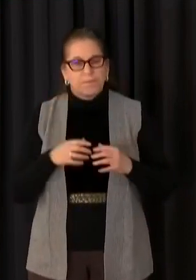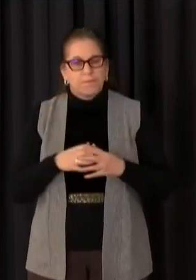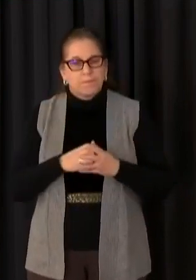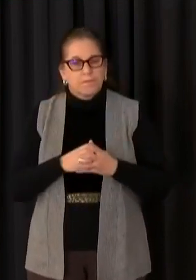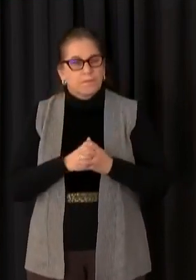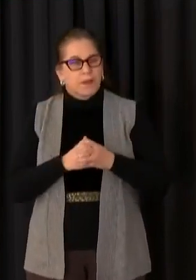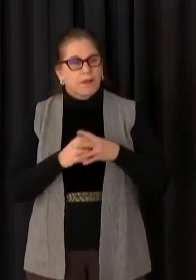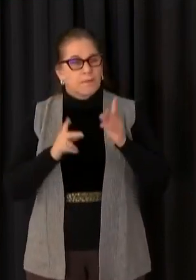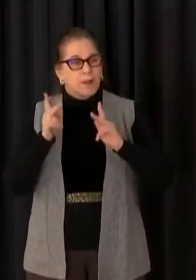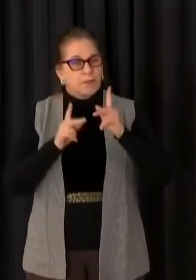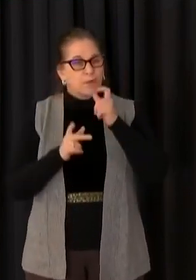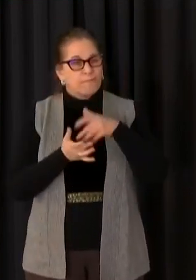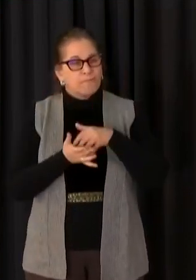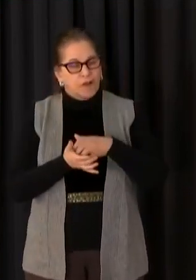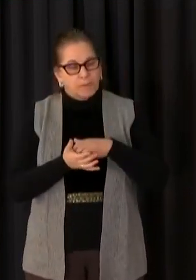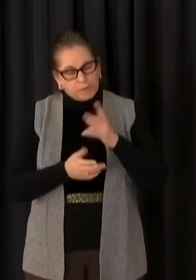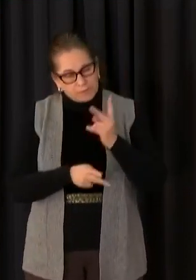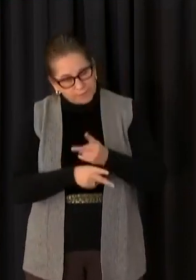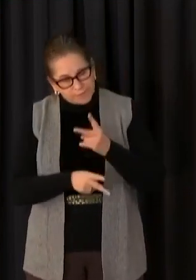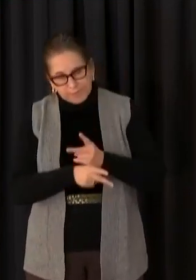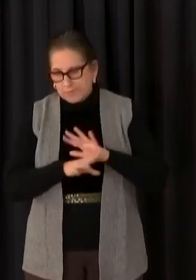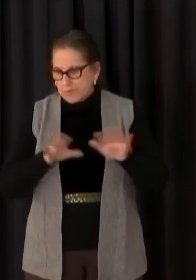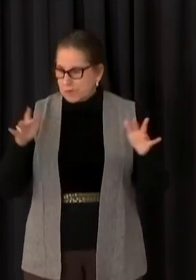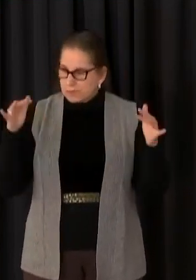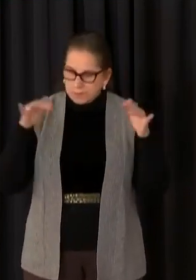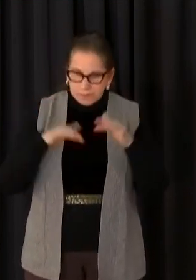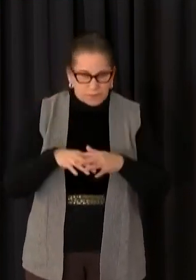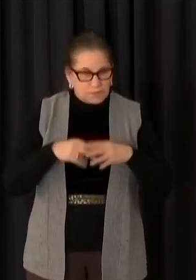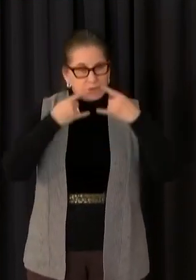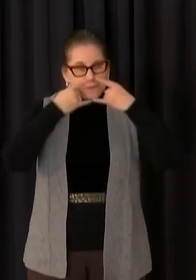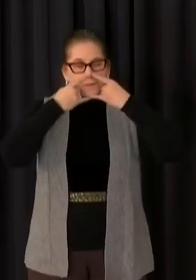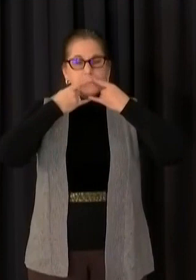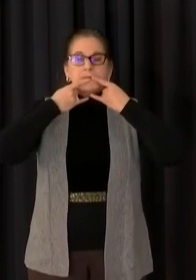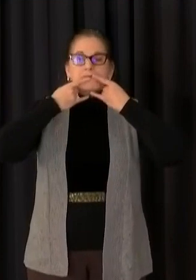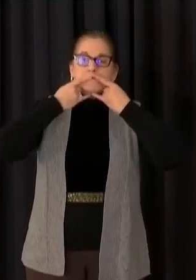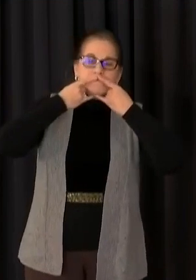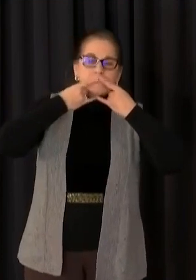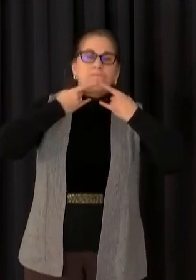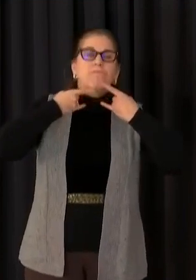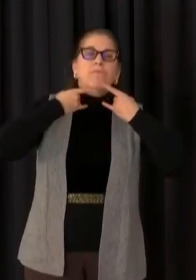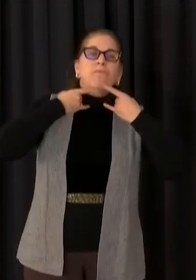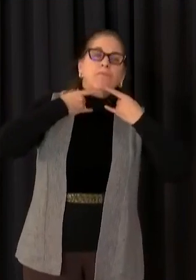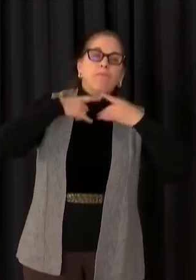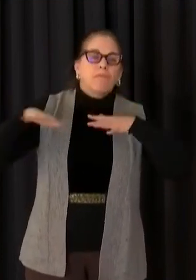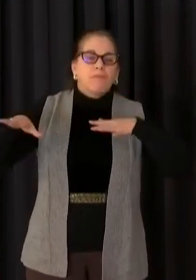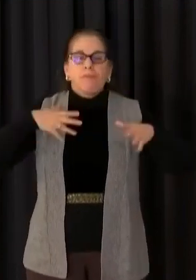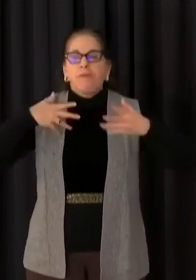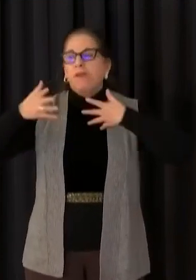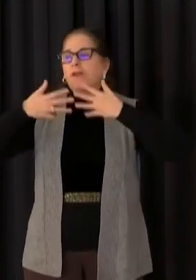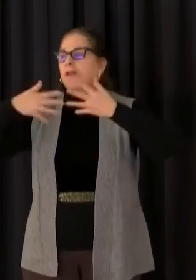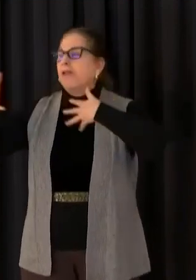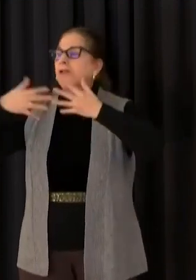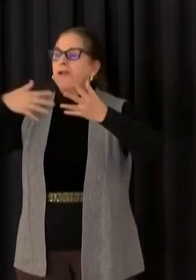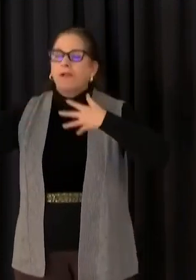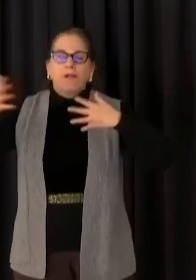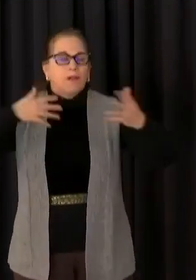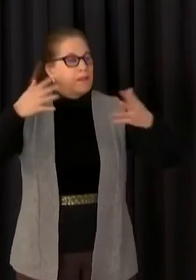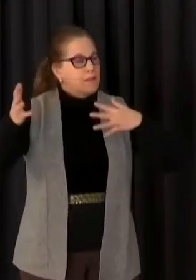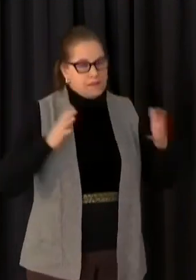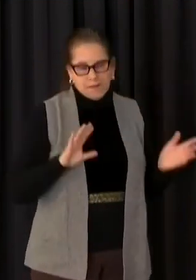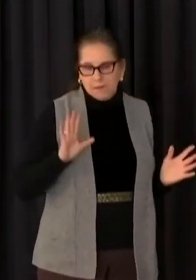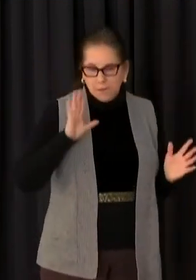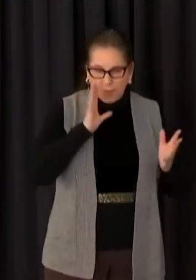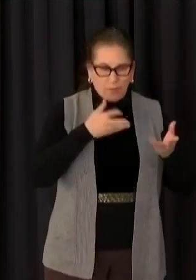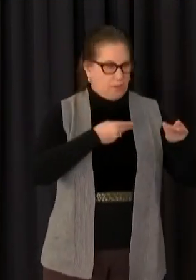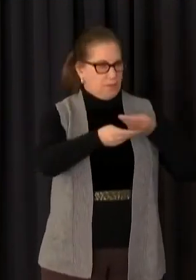getting together, keeping their guard down when they're in households that are not their own, and not thinking that they need